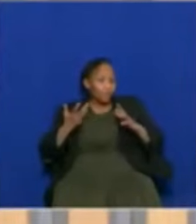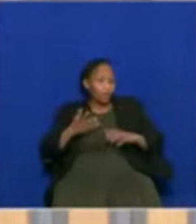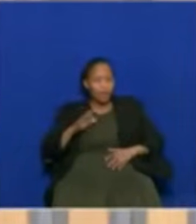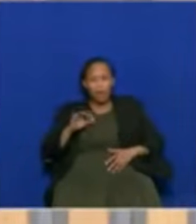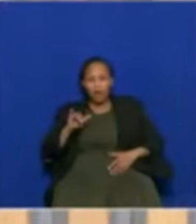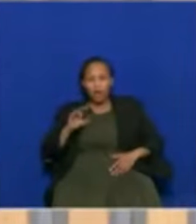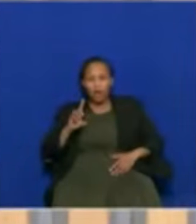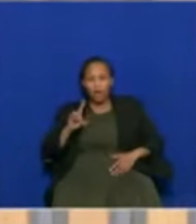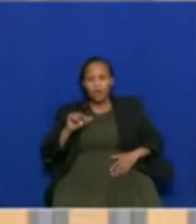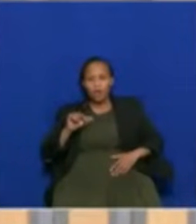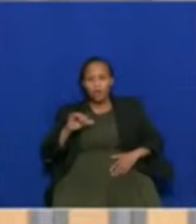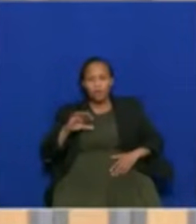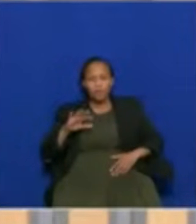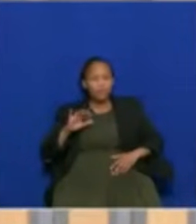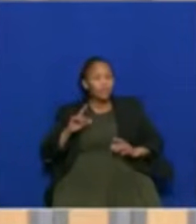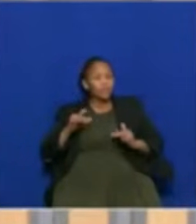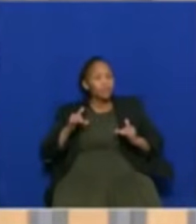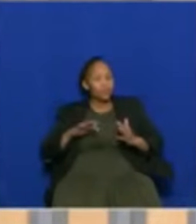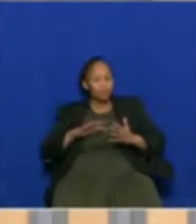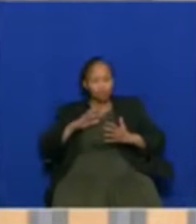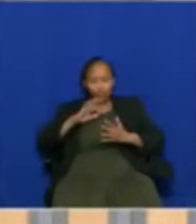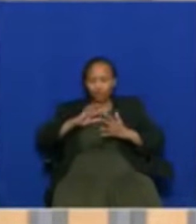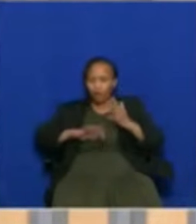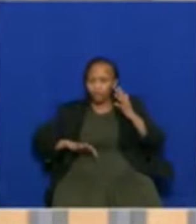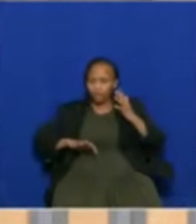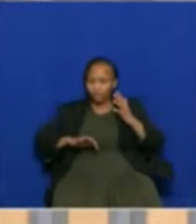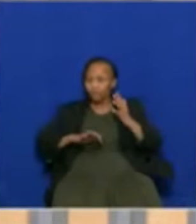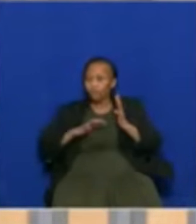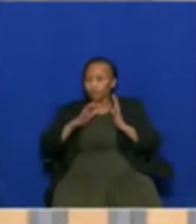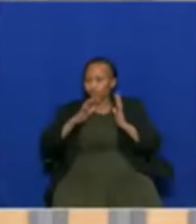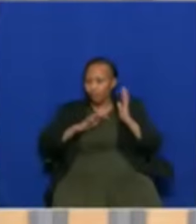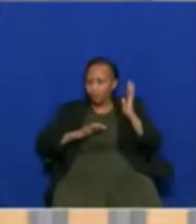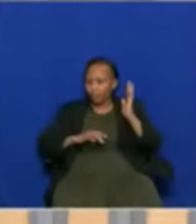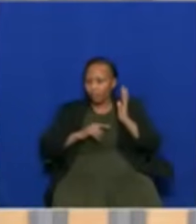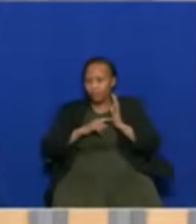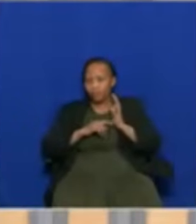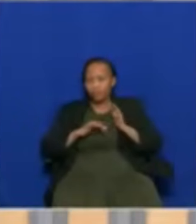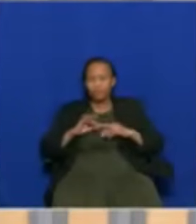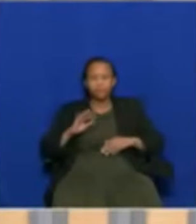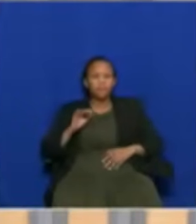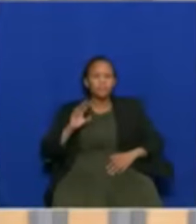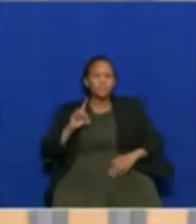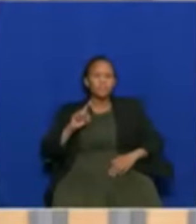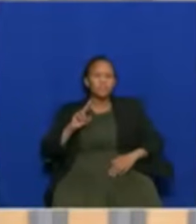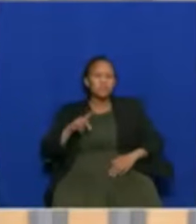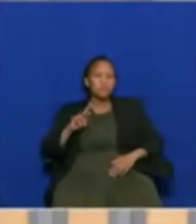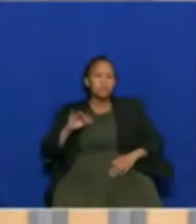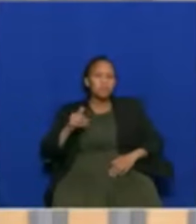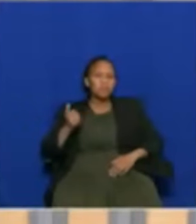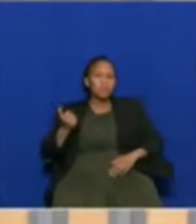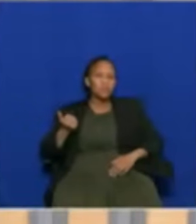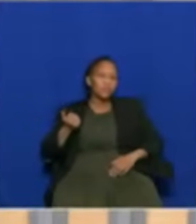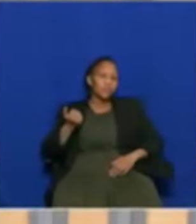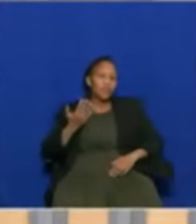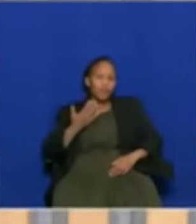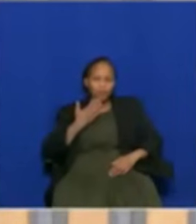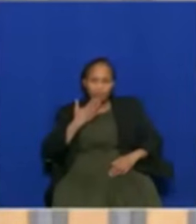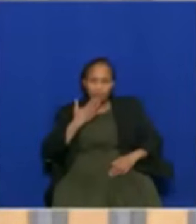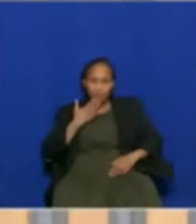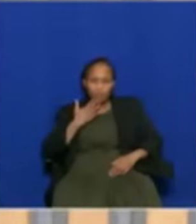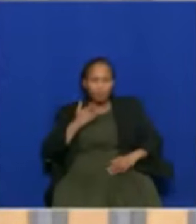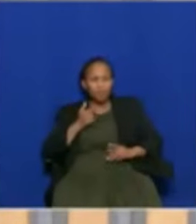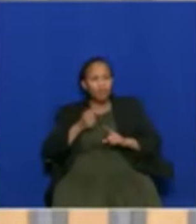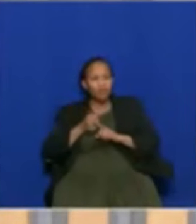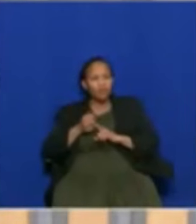which was sent to the DPP by Advocate Johnson, you are